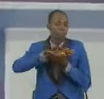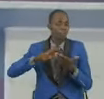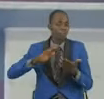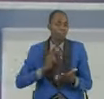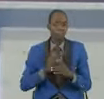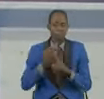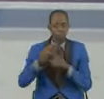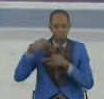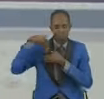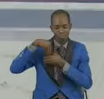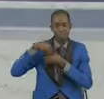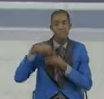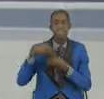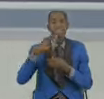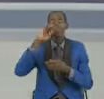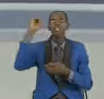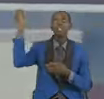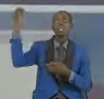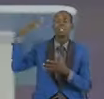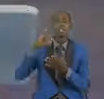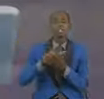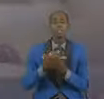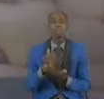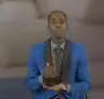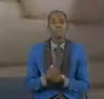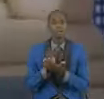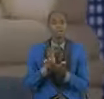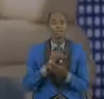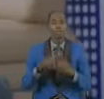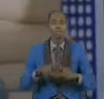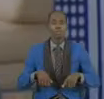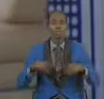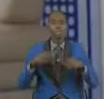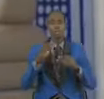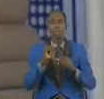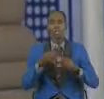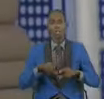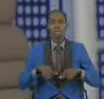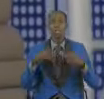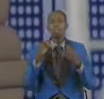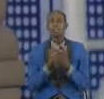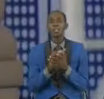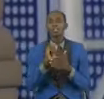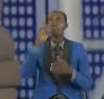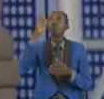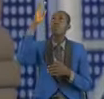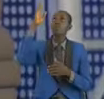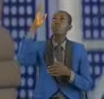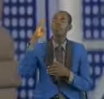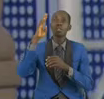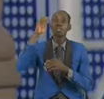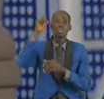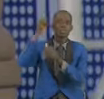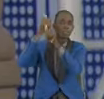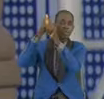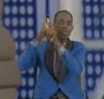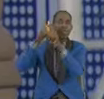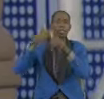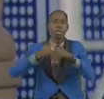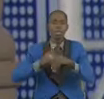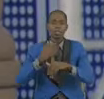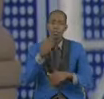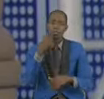Grace that makes us to live a life that God himself has ordained. If